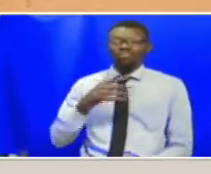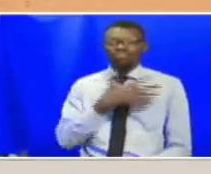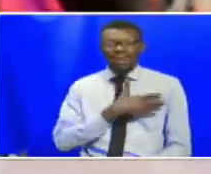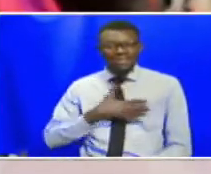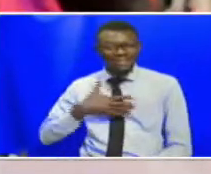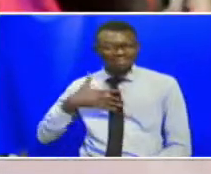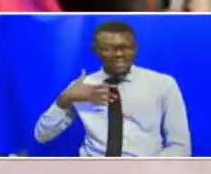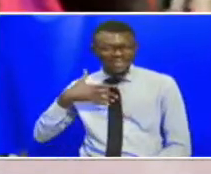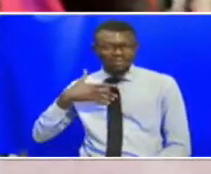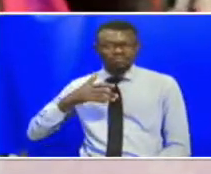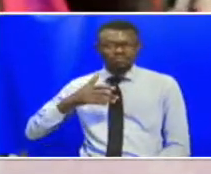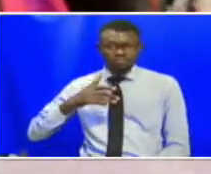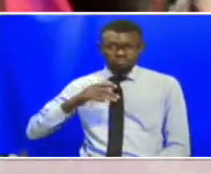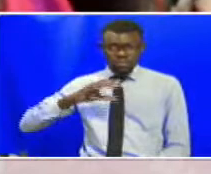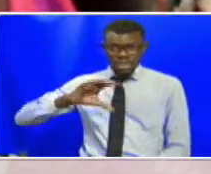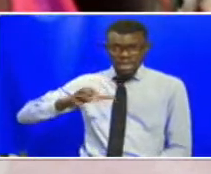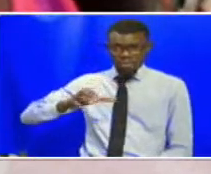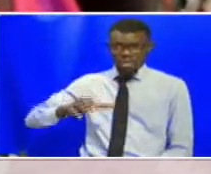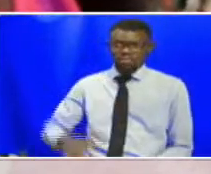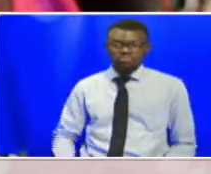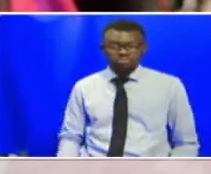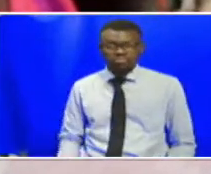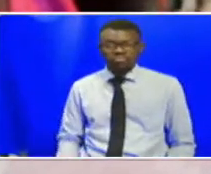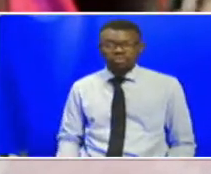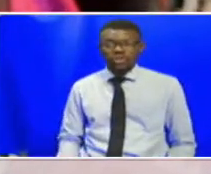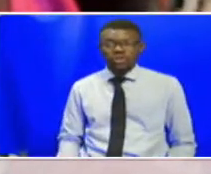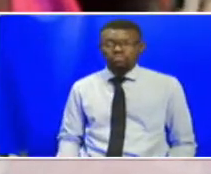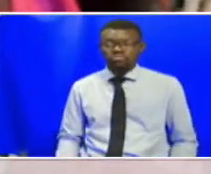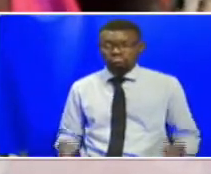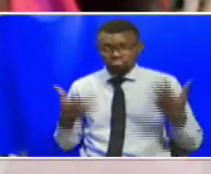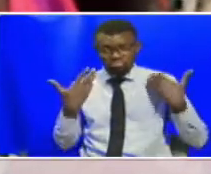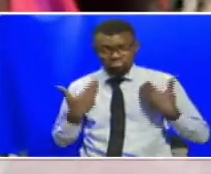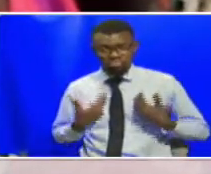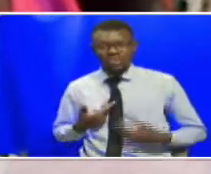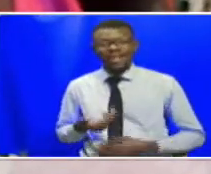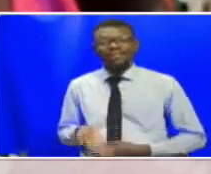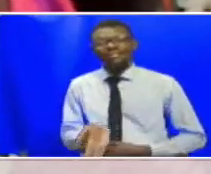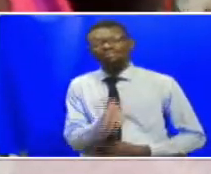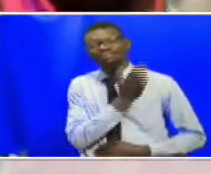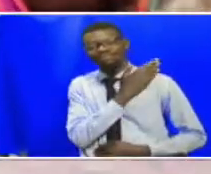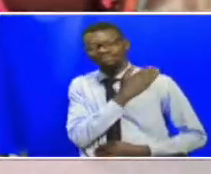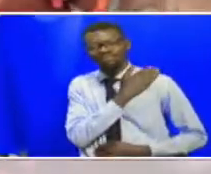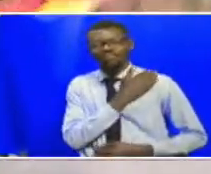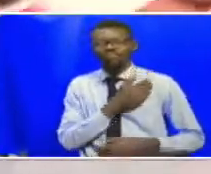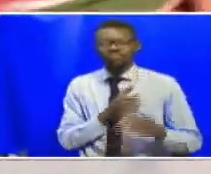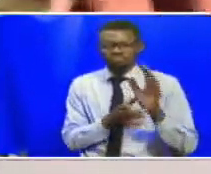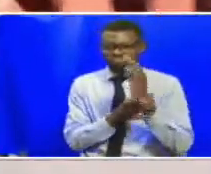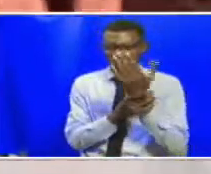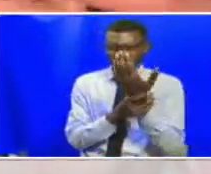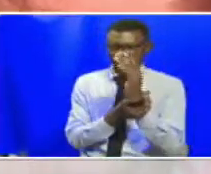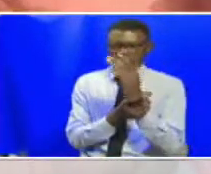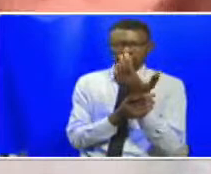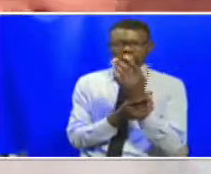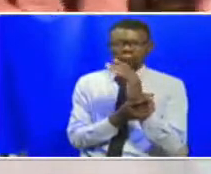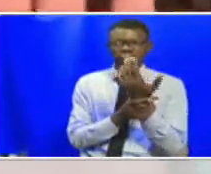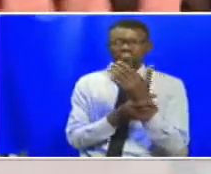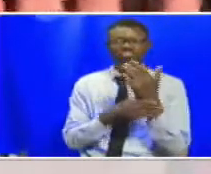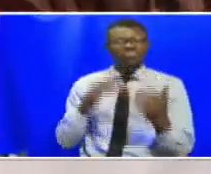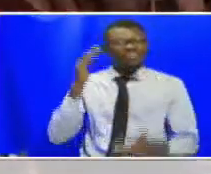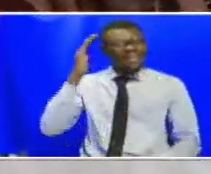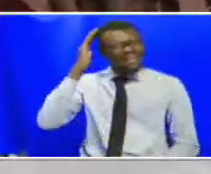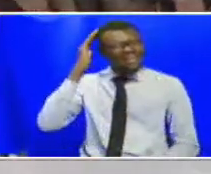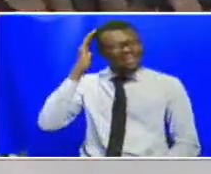County. Adorned in his traditional regalia of a shuka and beads, ear piercings and red hair,